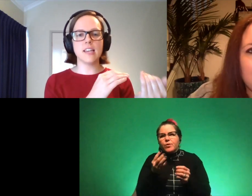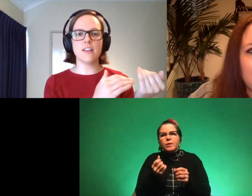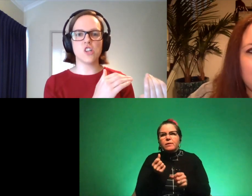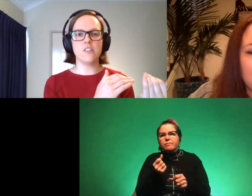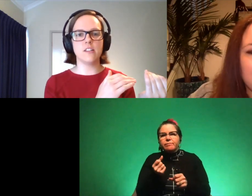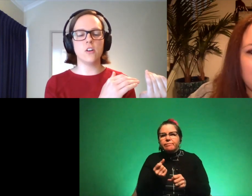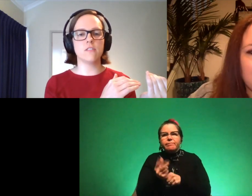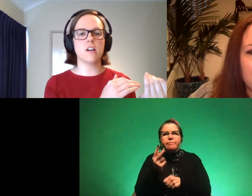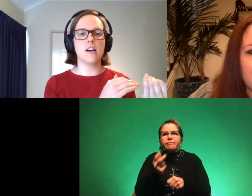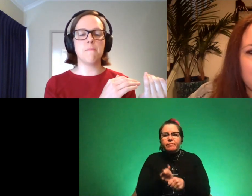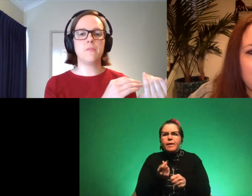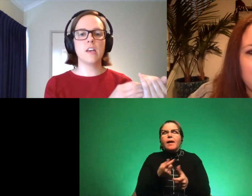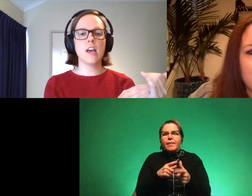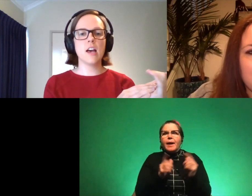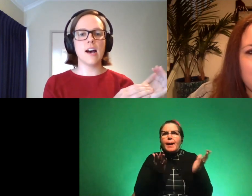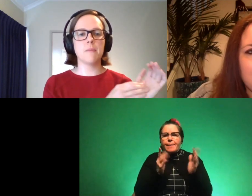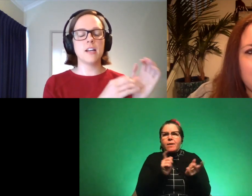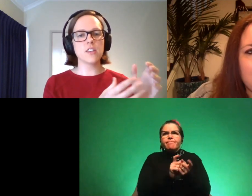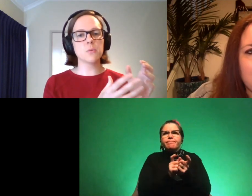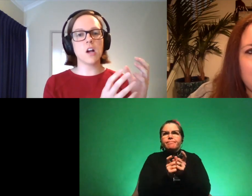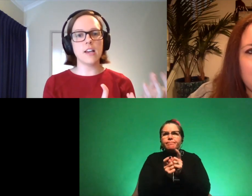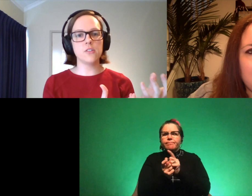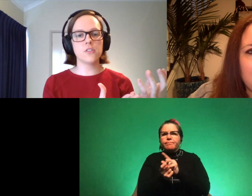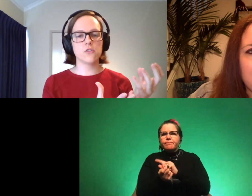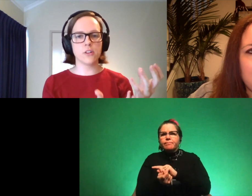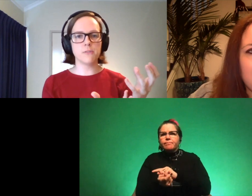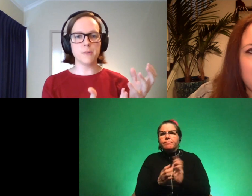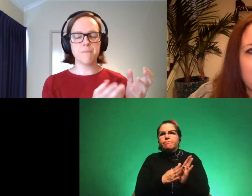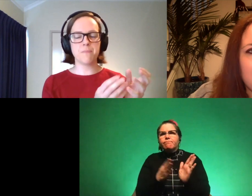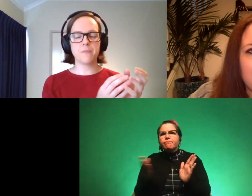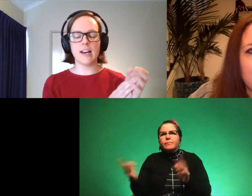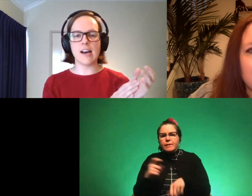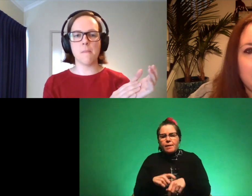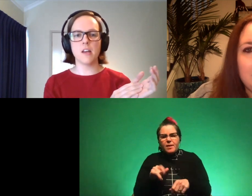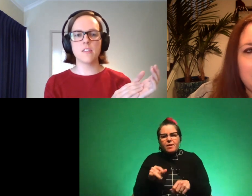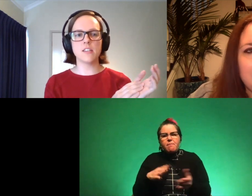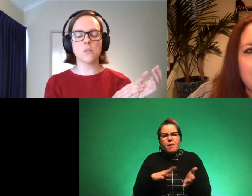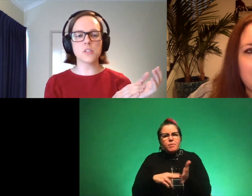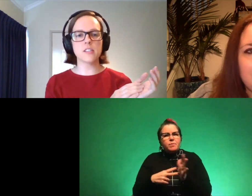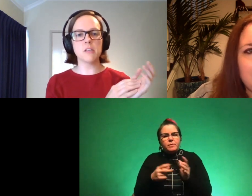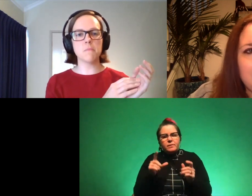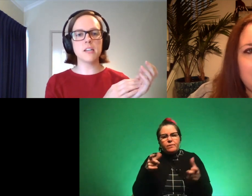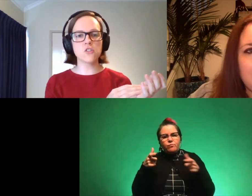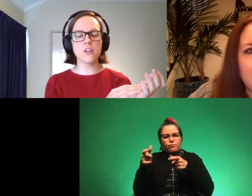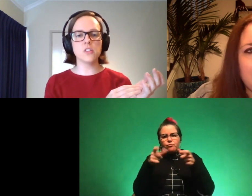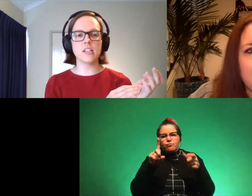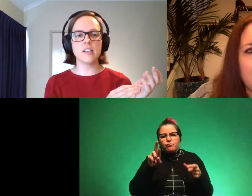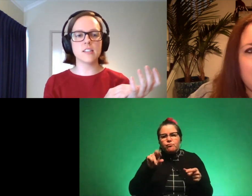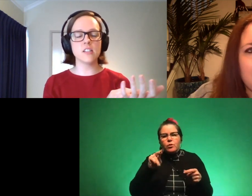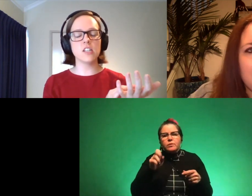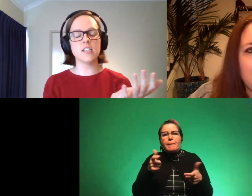and see how they're changing over time. So that's what I use drones for. There's also some of the bigger